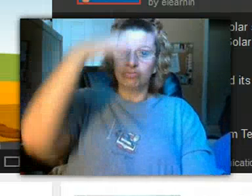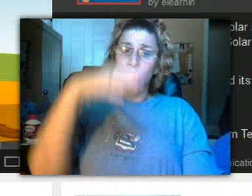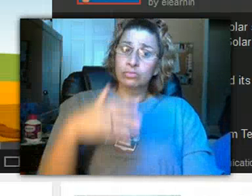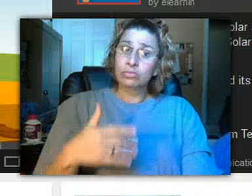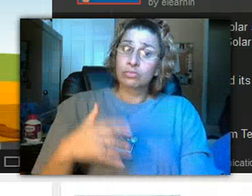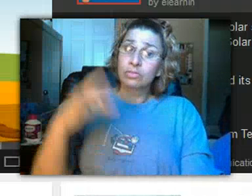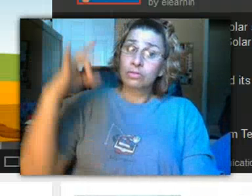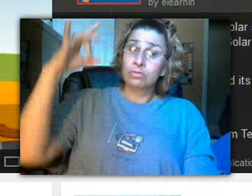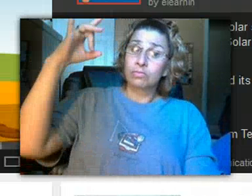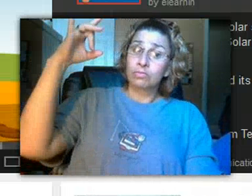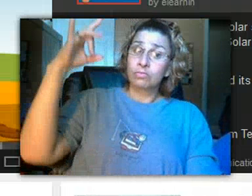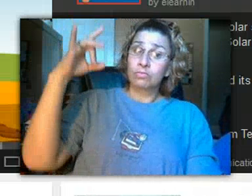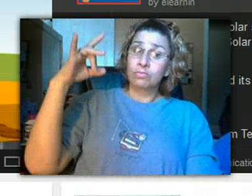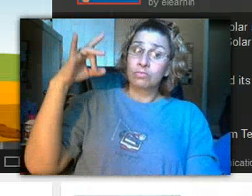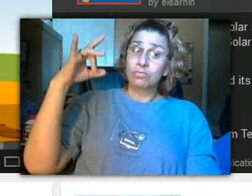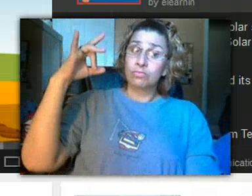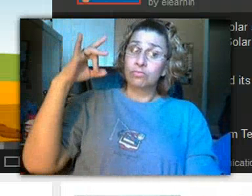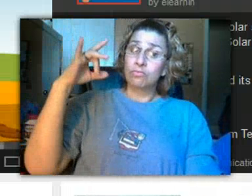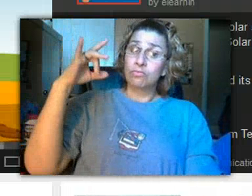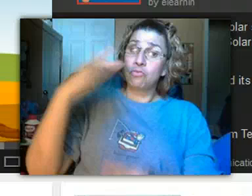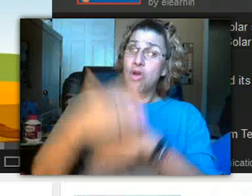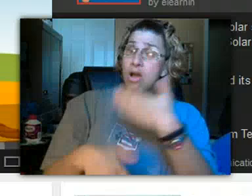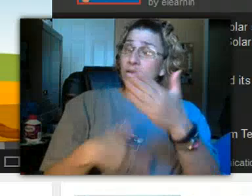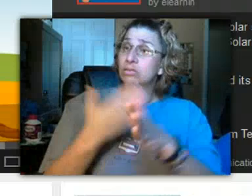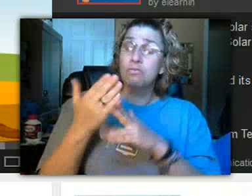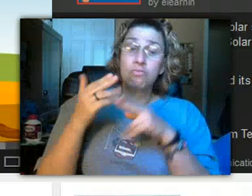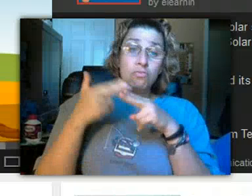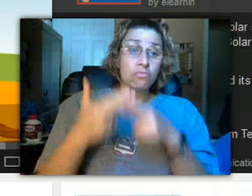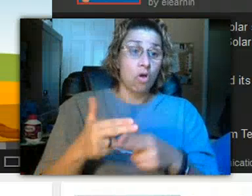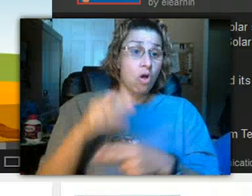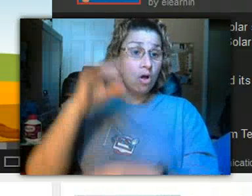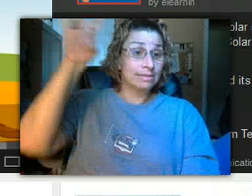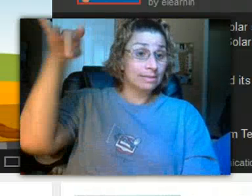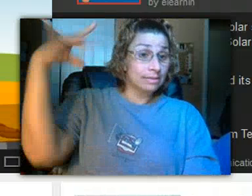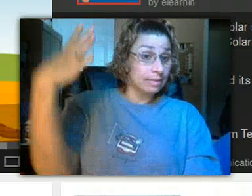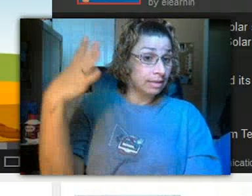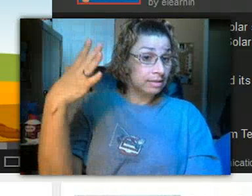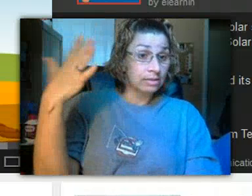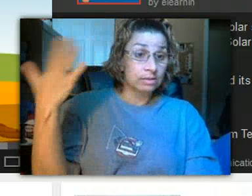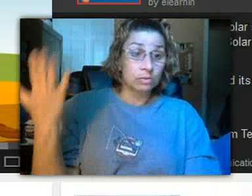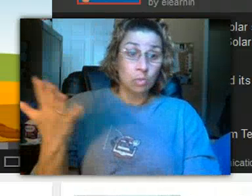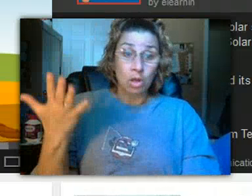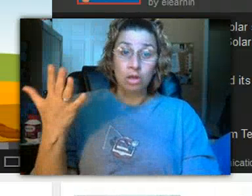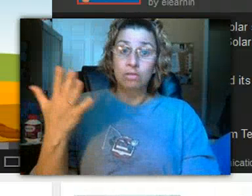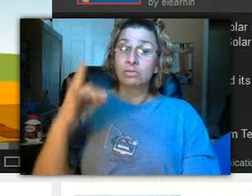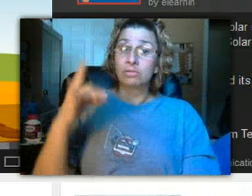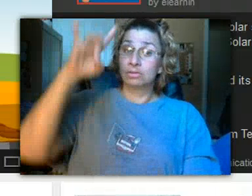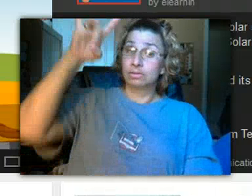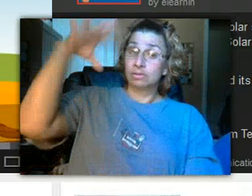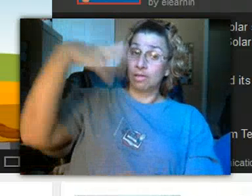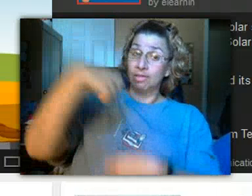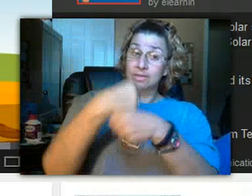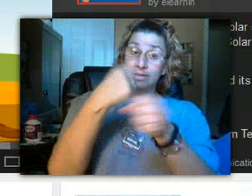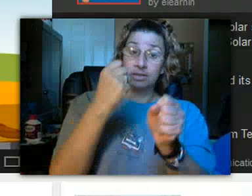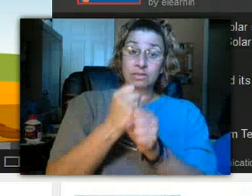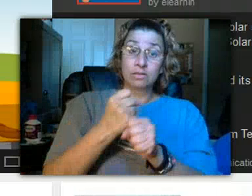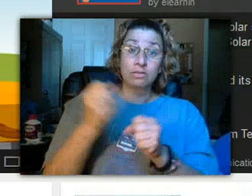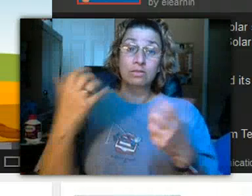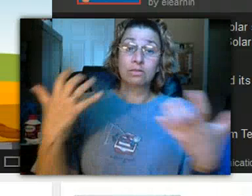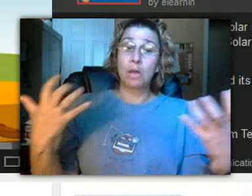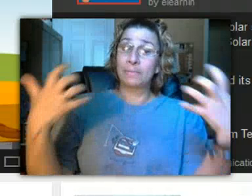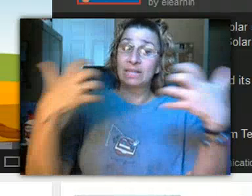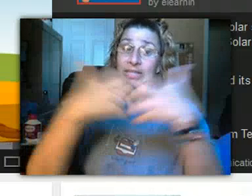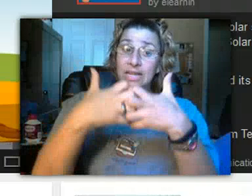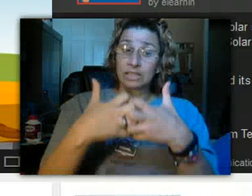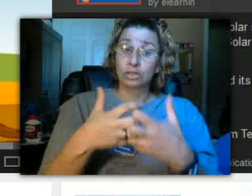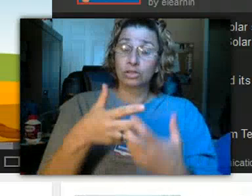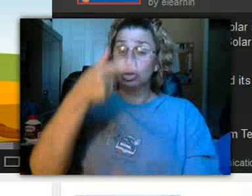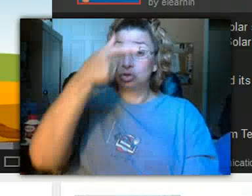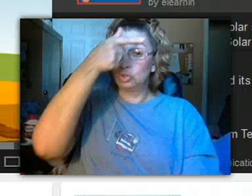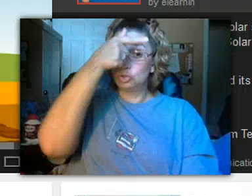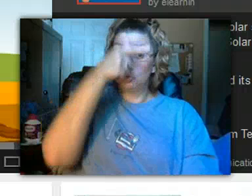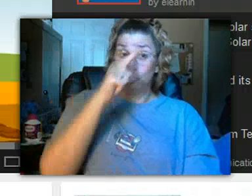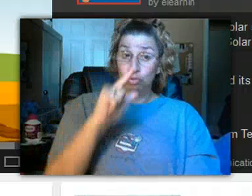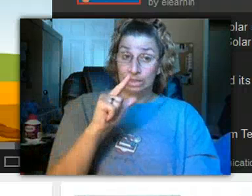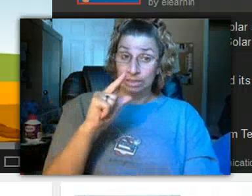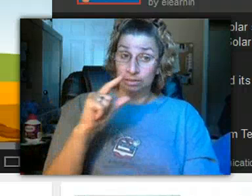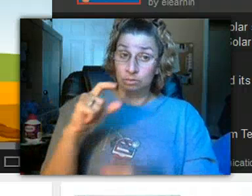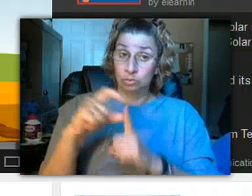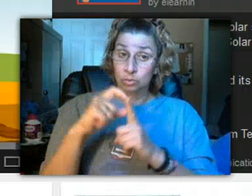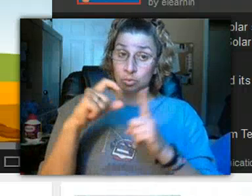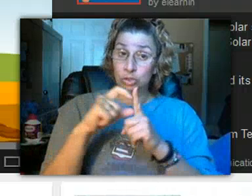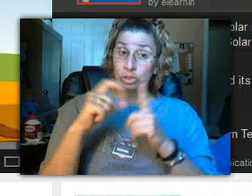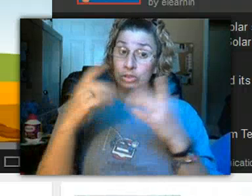this process is called photosynthesis? Well, the word photosynthesis is a combination of two Greek